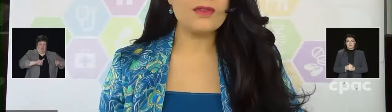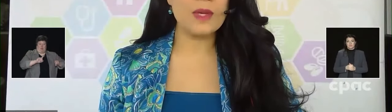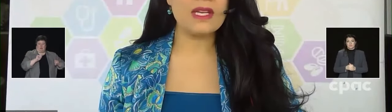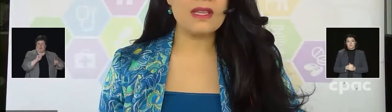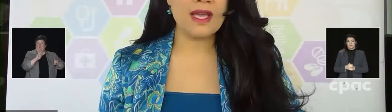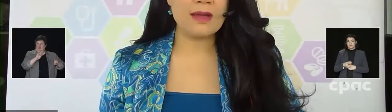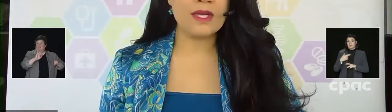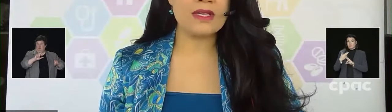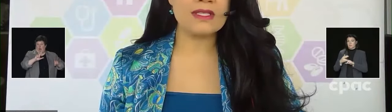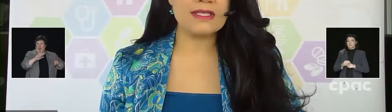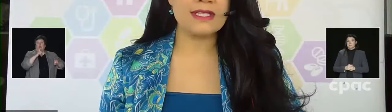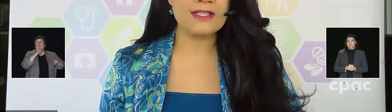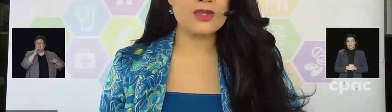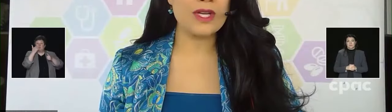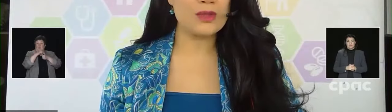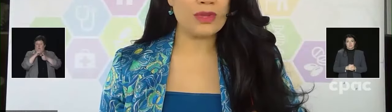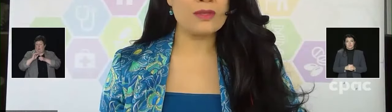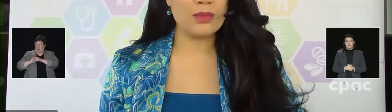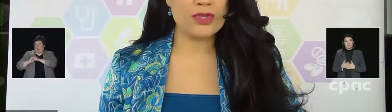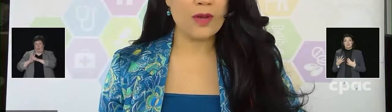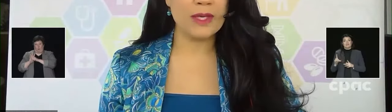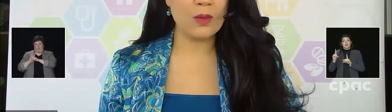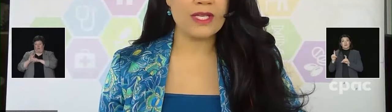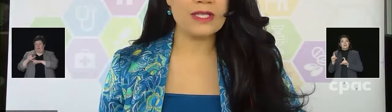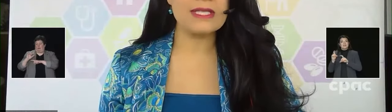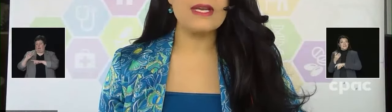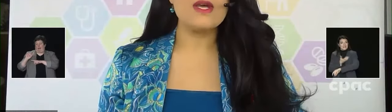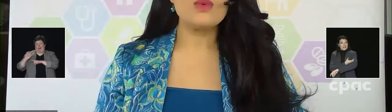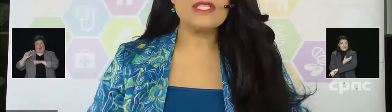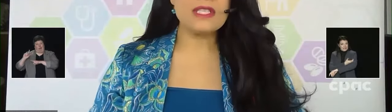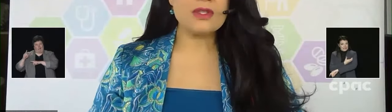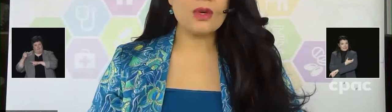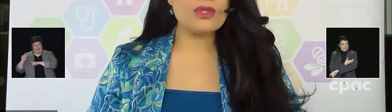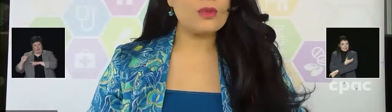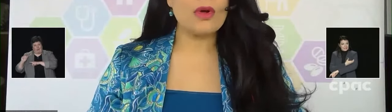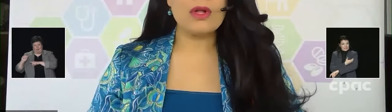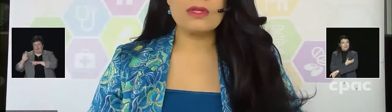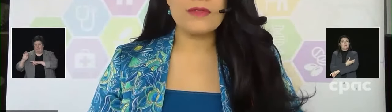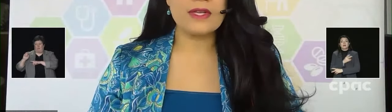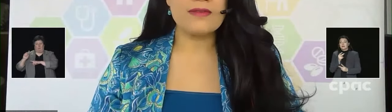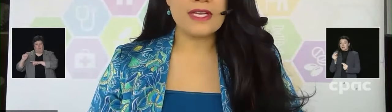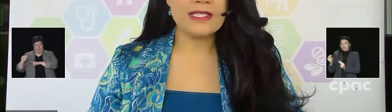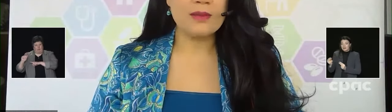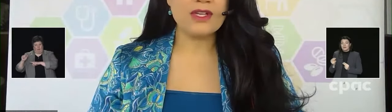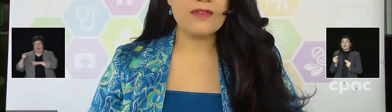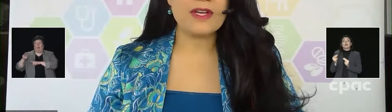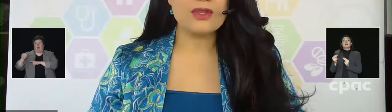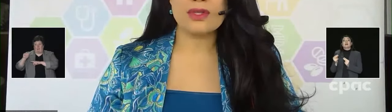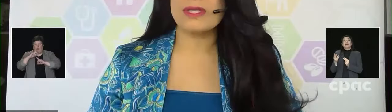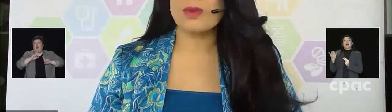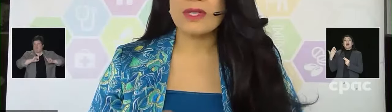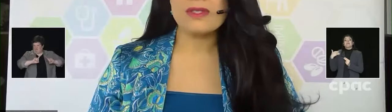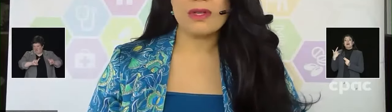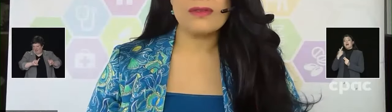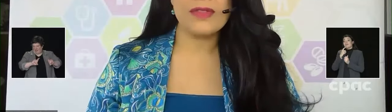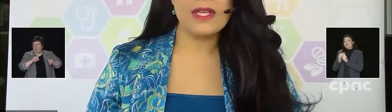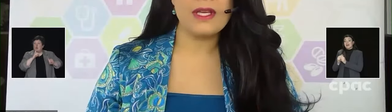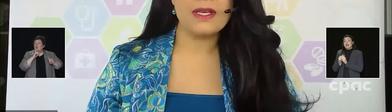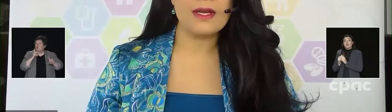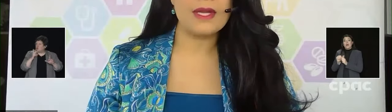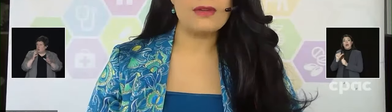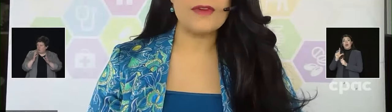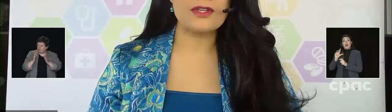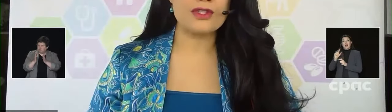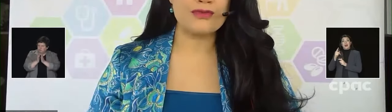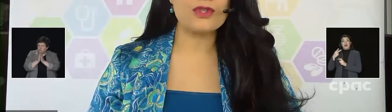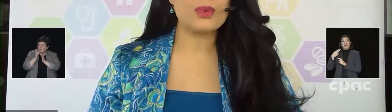the alpha, beta, and the gamma strains were the predominant ones. We did go to all of the vaccine manufacturers as well as all of